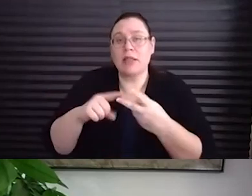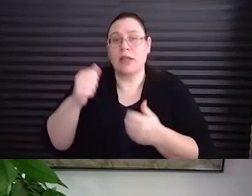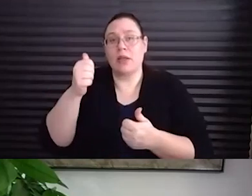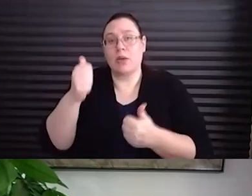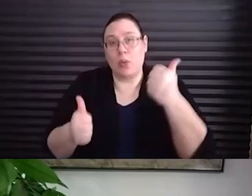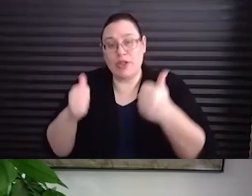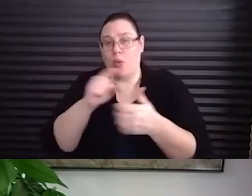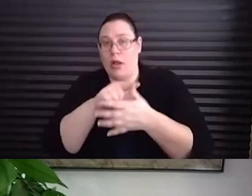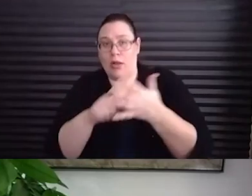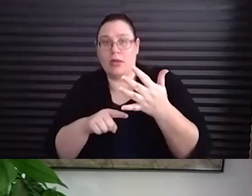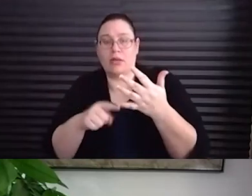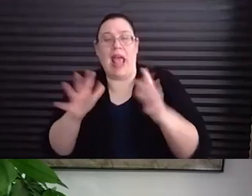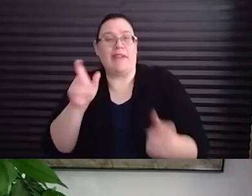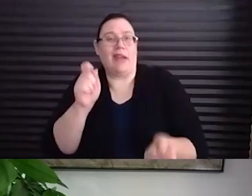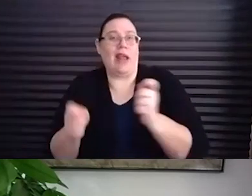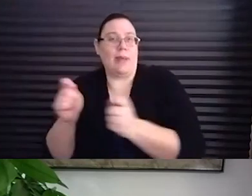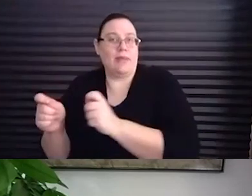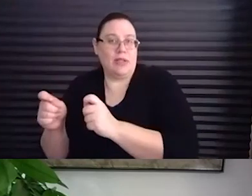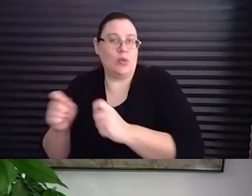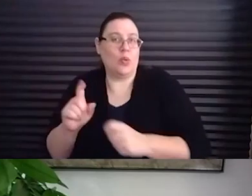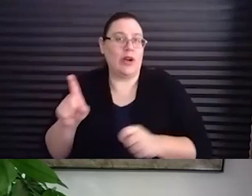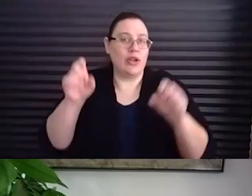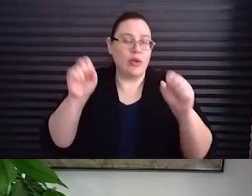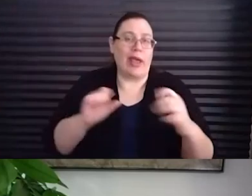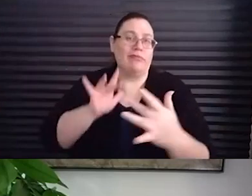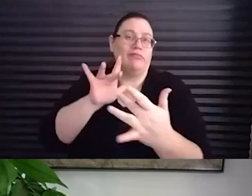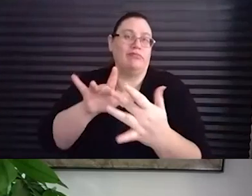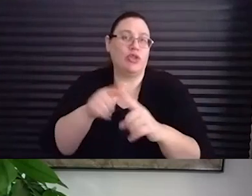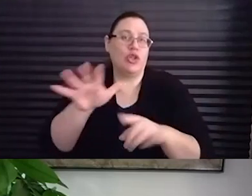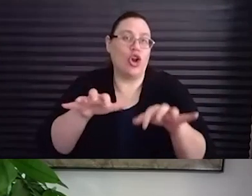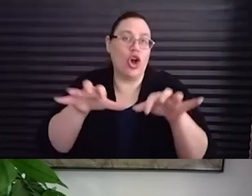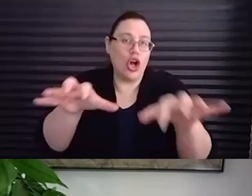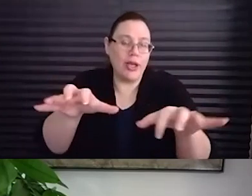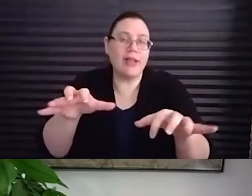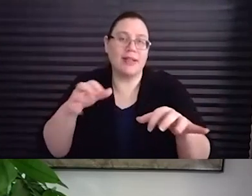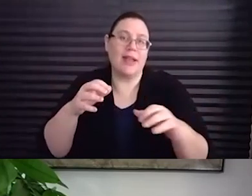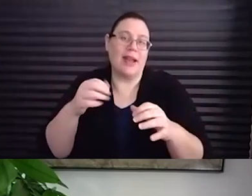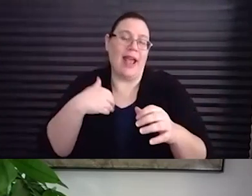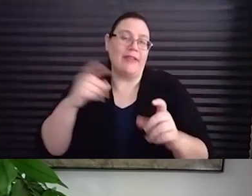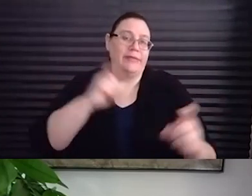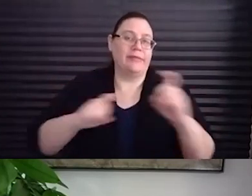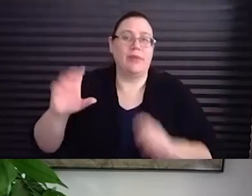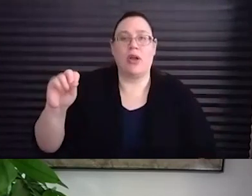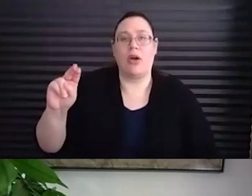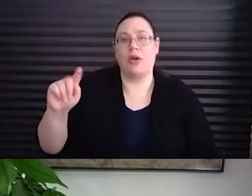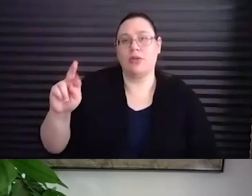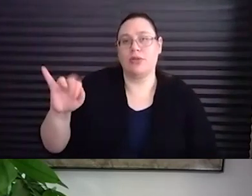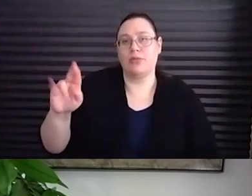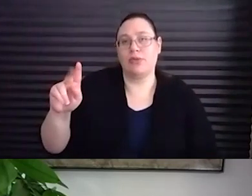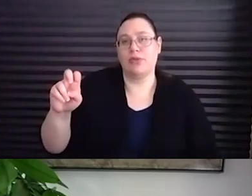the platforms have adapted, where you're able to reach to your audience and you can get those contributions. Yeah,